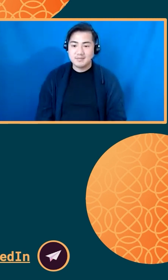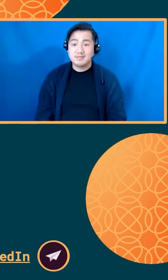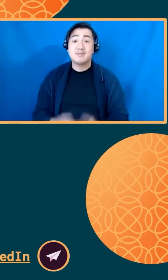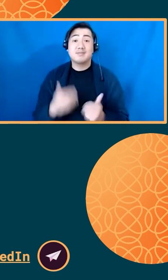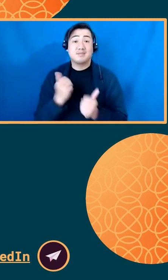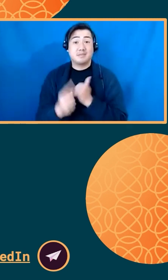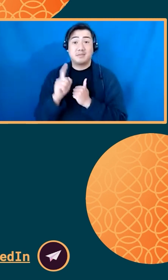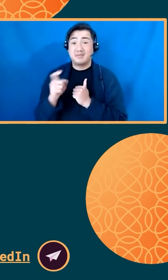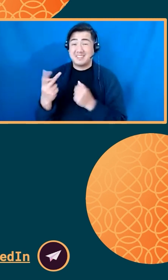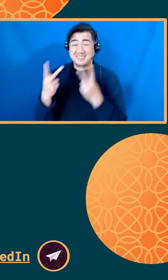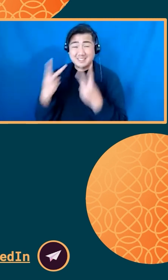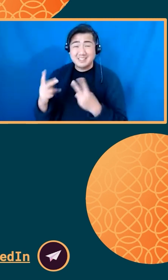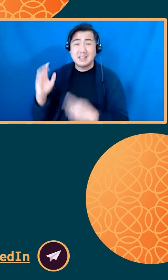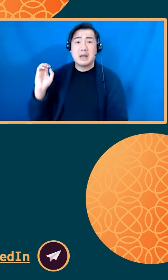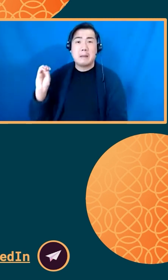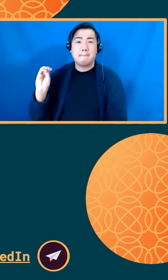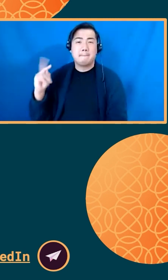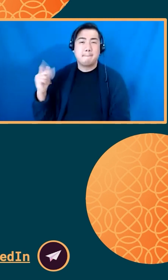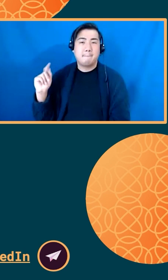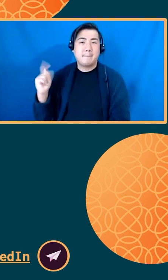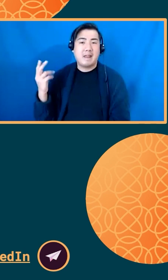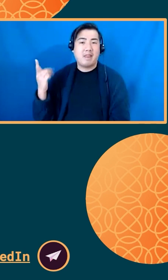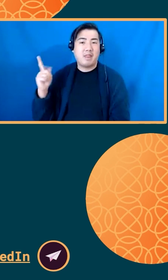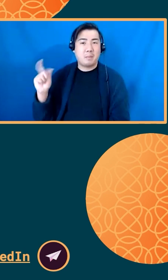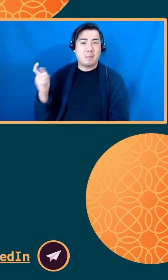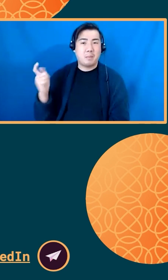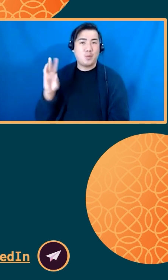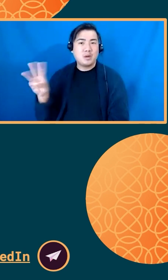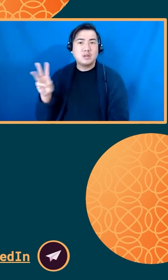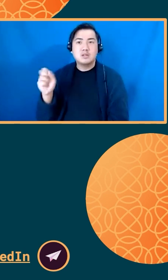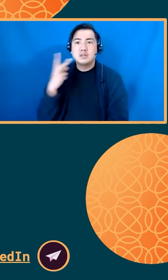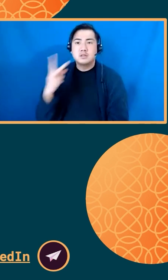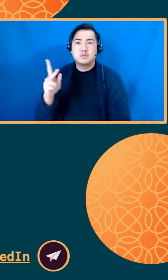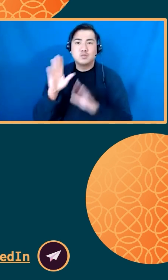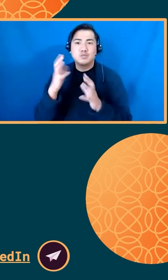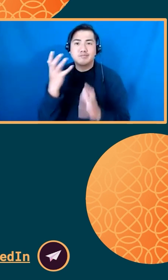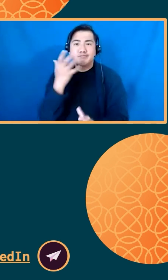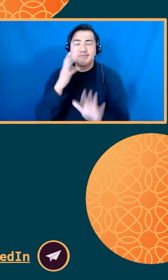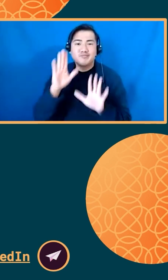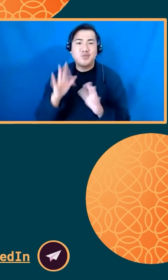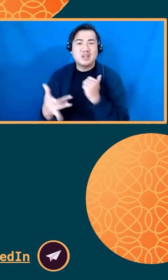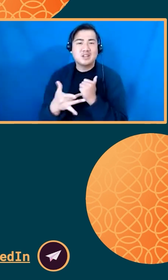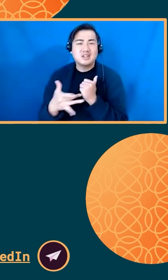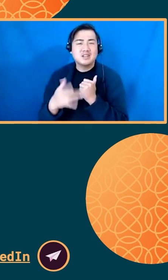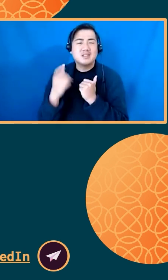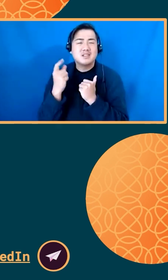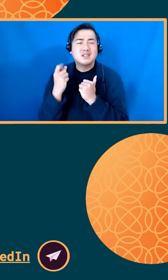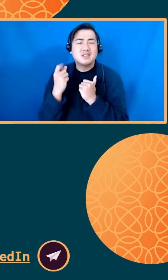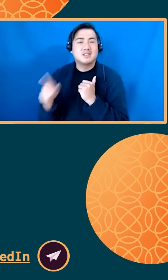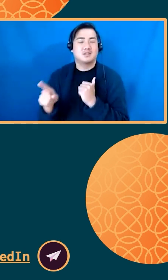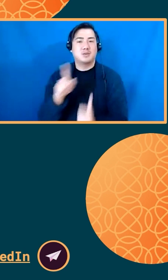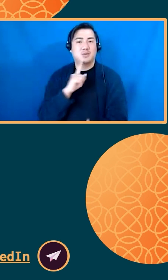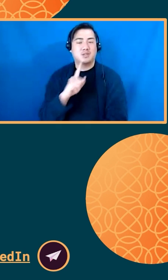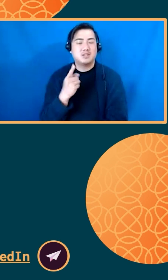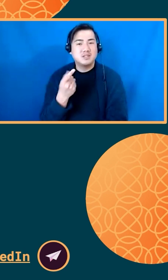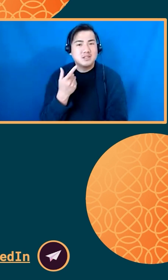Empathable site and check out this revolutionary technology. You can find the link there. Really, really interesting ways